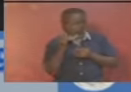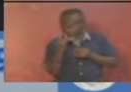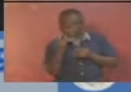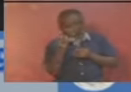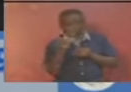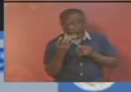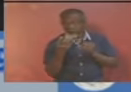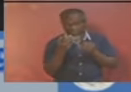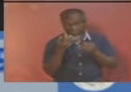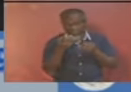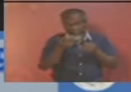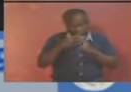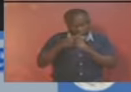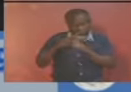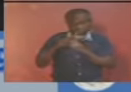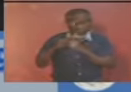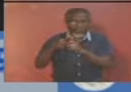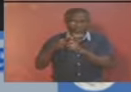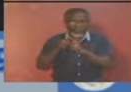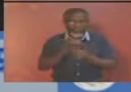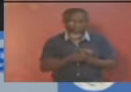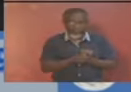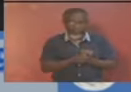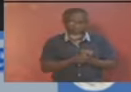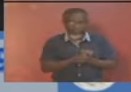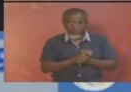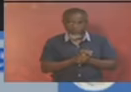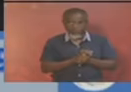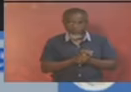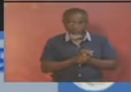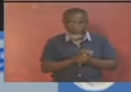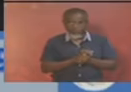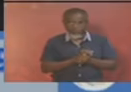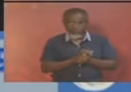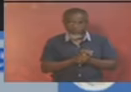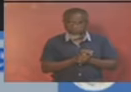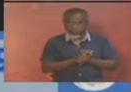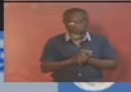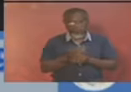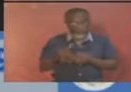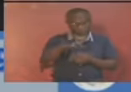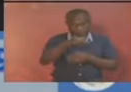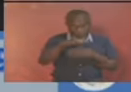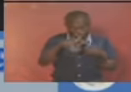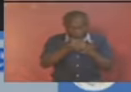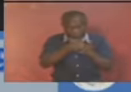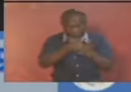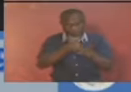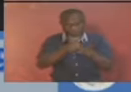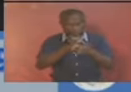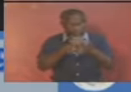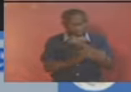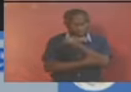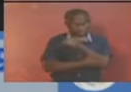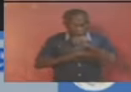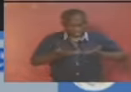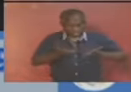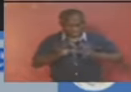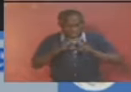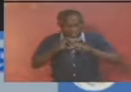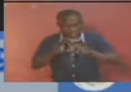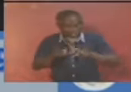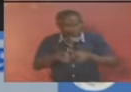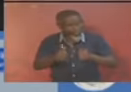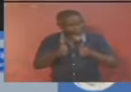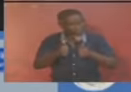want to pause for a minute to say, our member states and the Caribbean is doing so well compared to the rest of the world